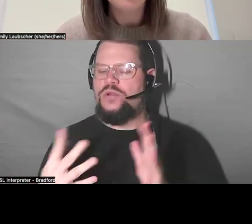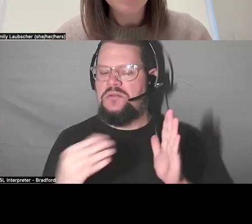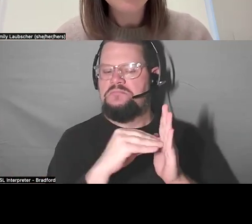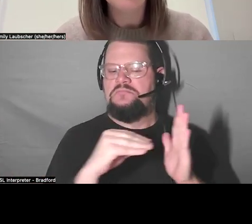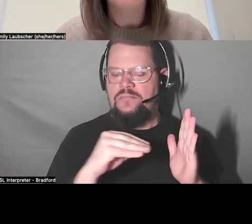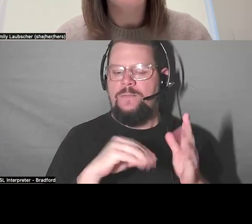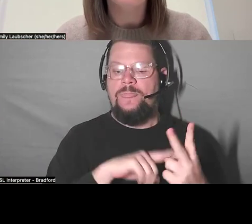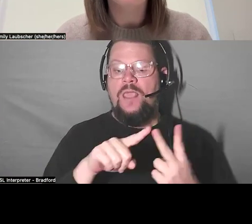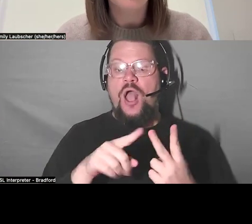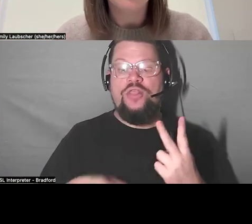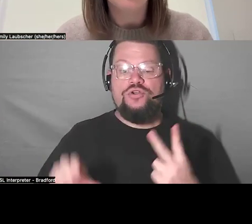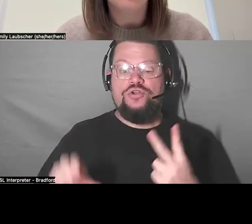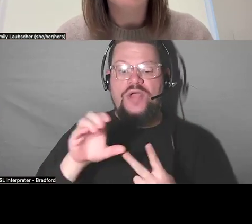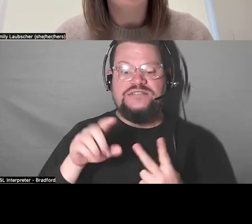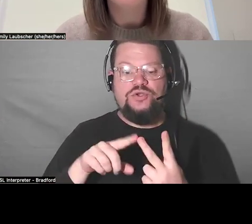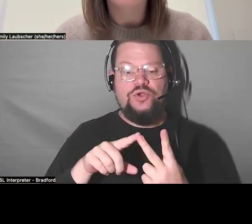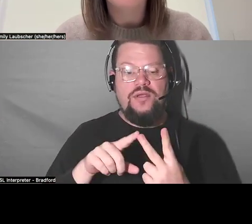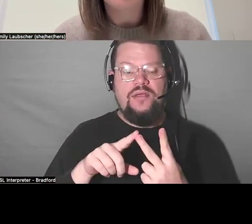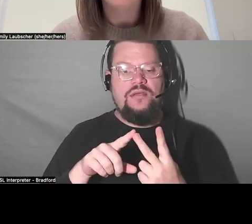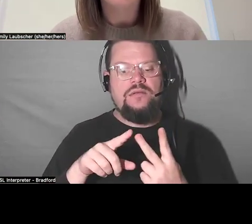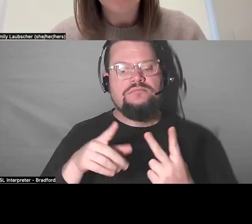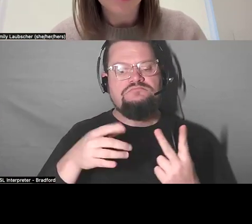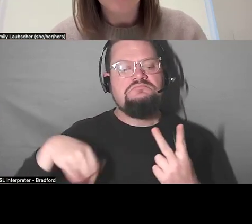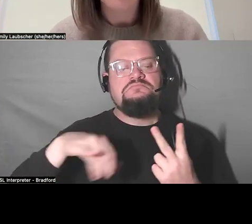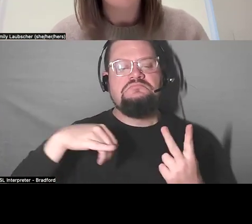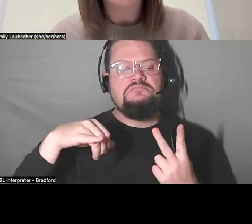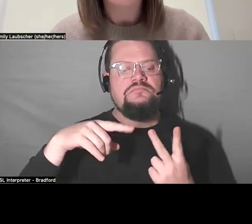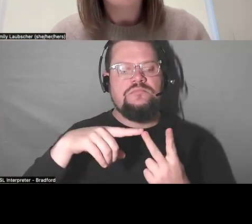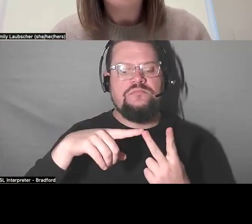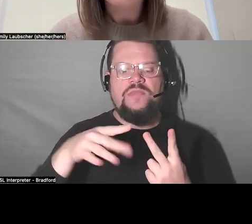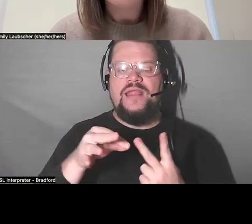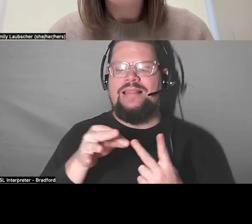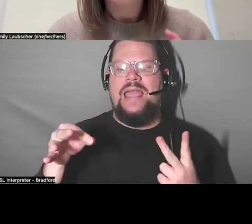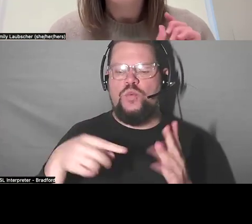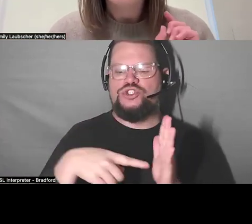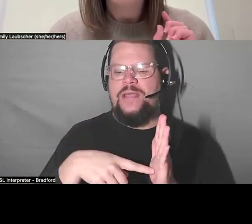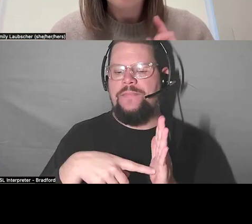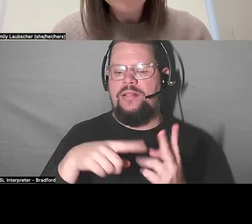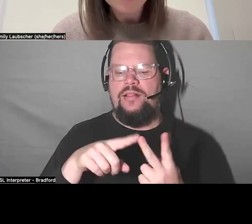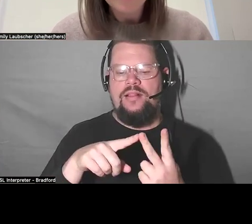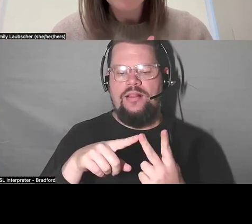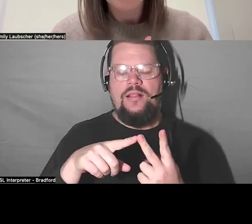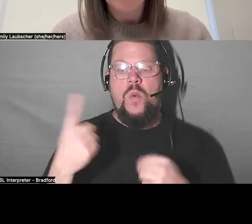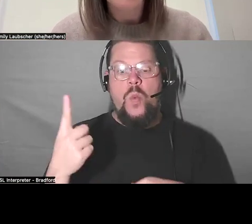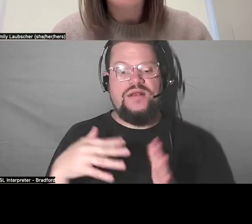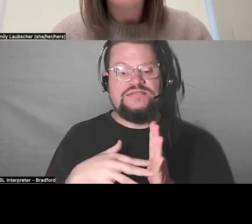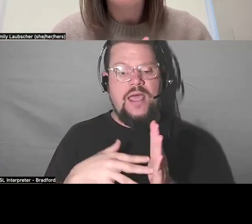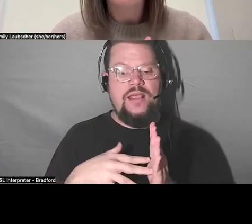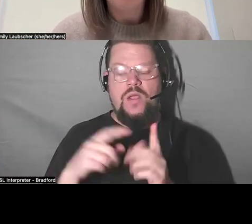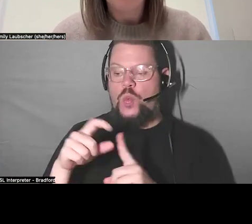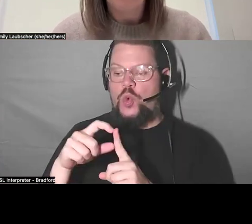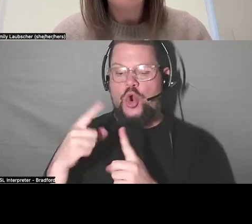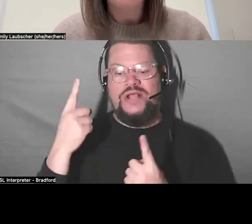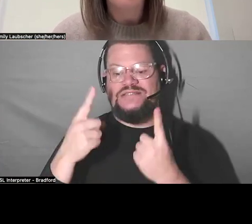The other criterion was commonality across participants or language samples. So, in one study, a word was